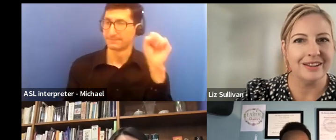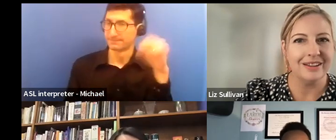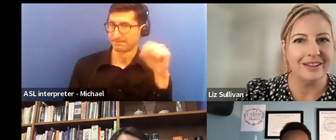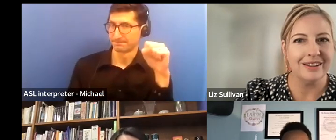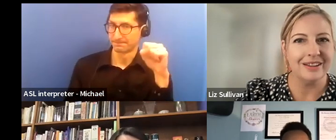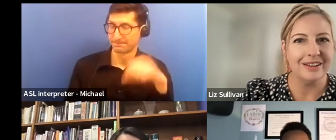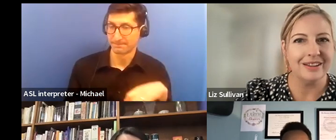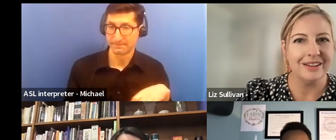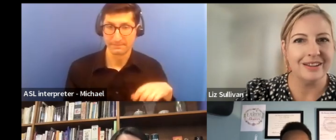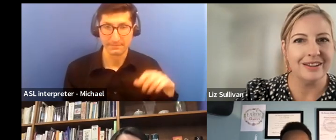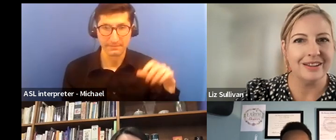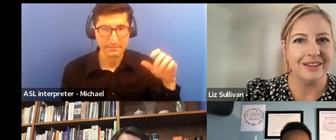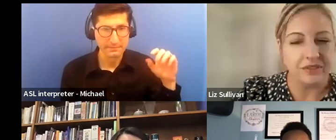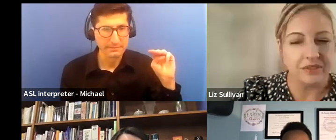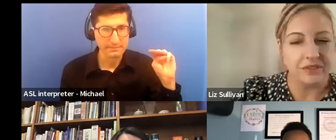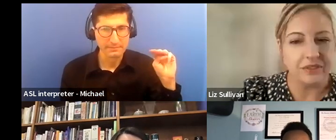you. Tang.